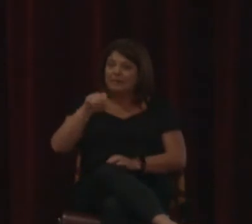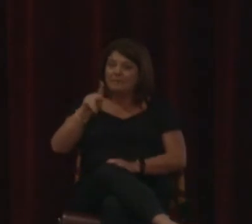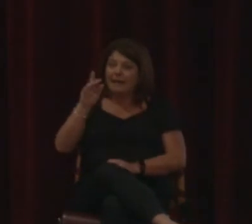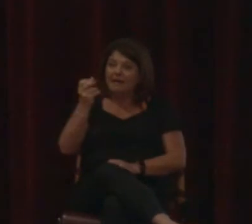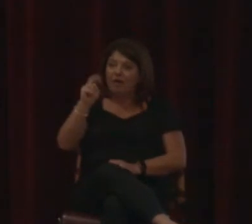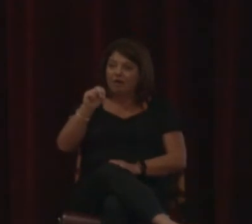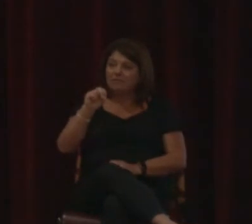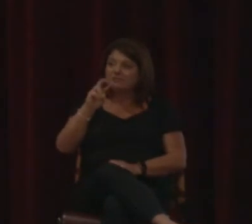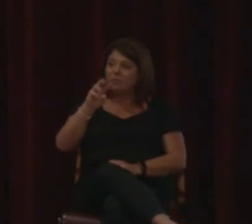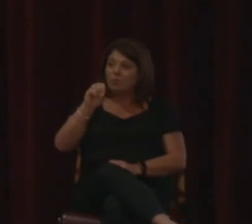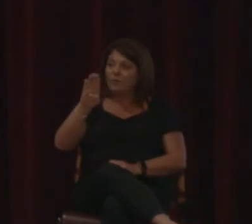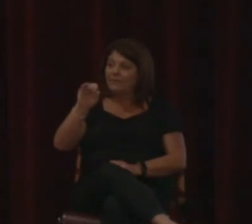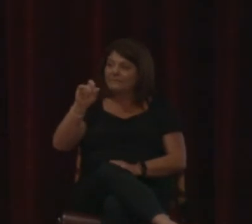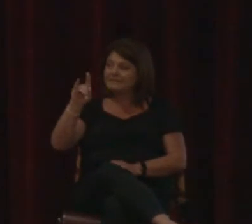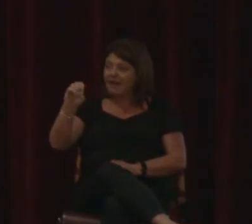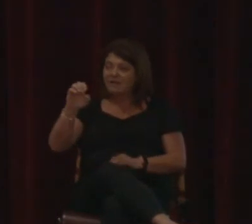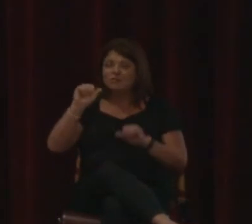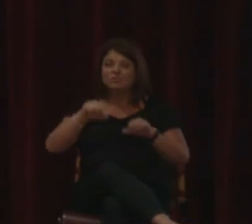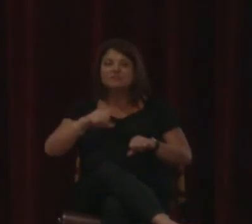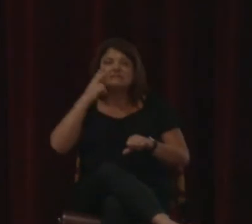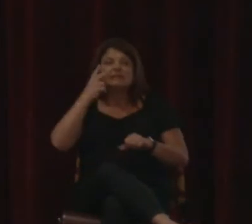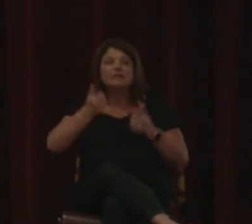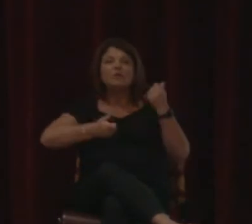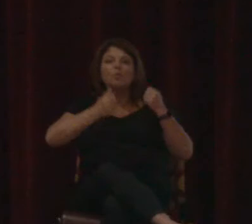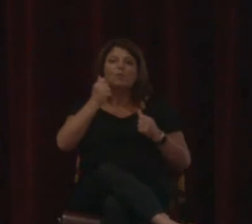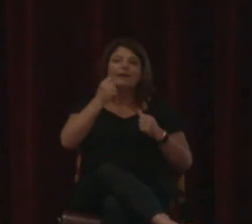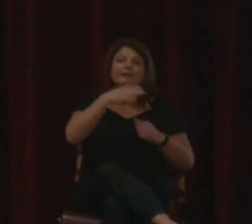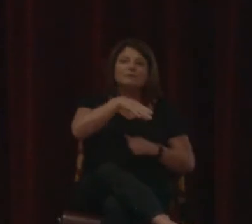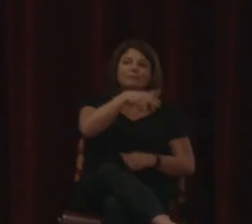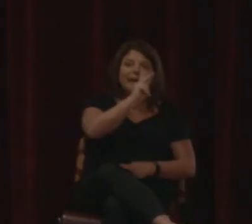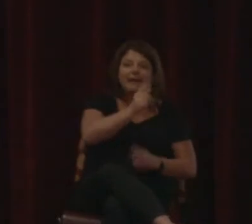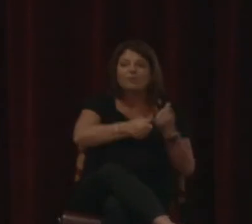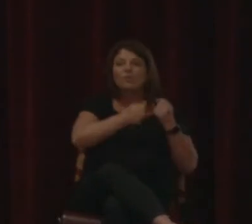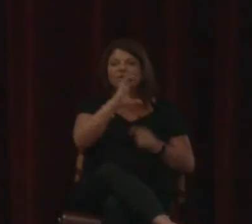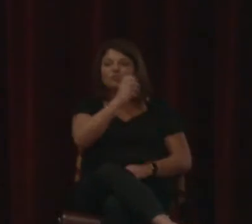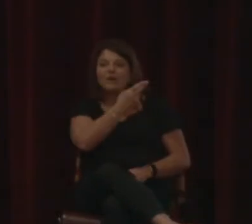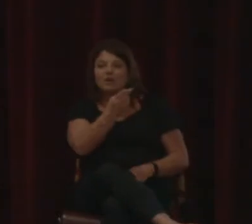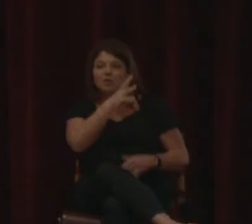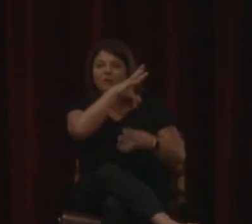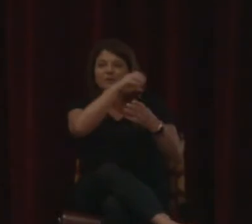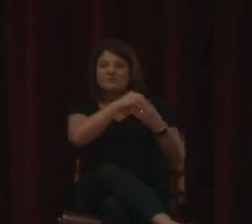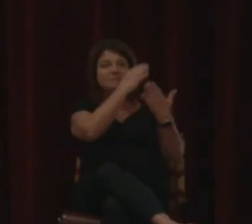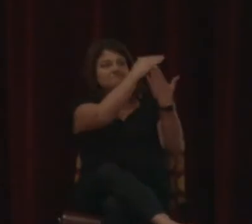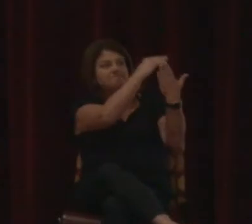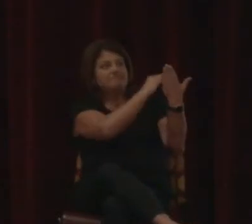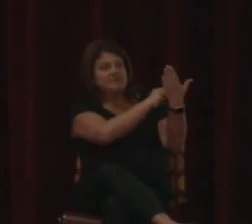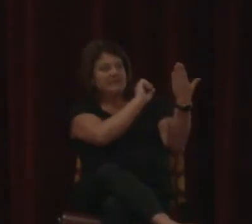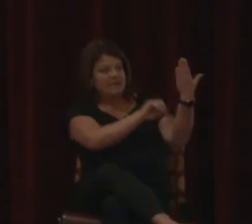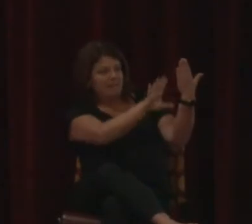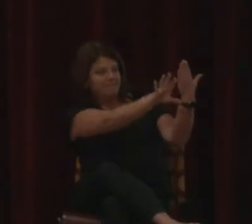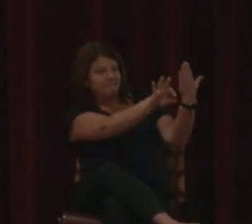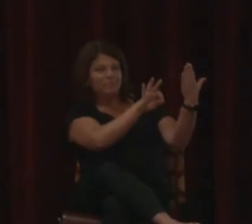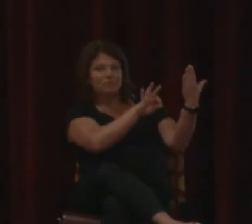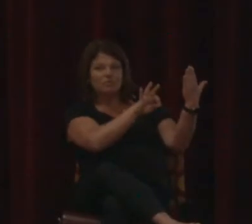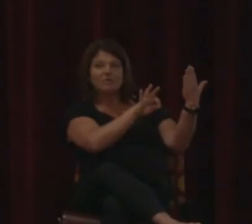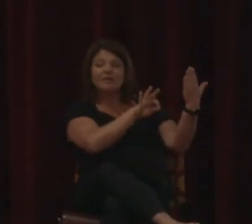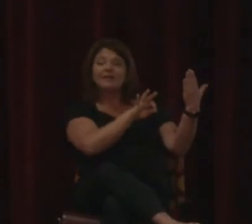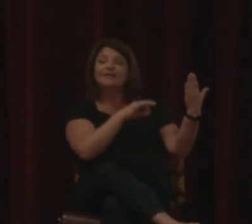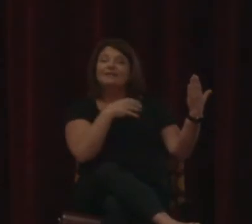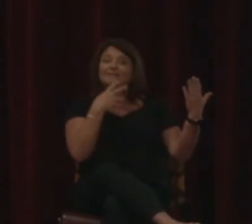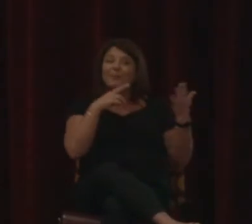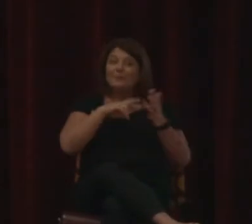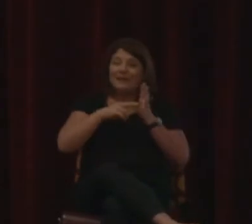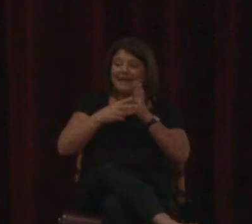website and see the names of the institutions that are listed, and they can go to those institutions and know that they're getting an